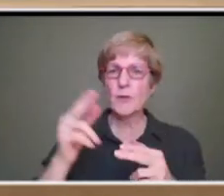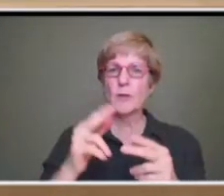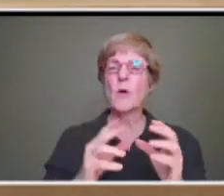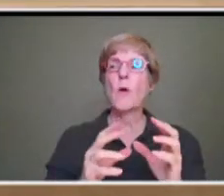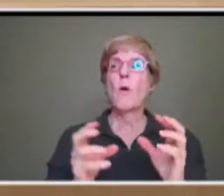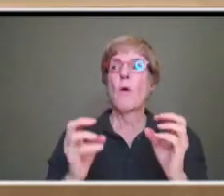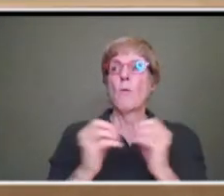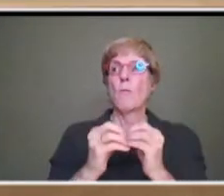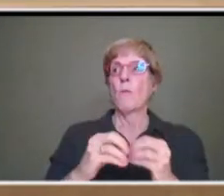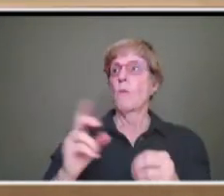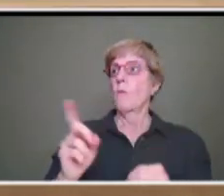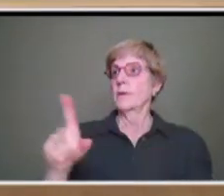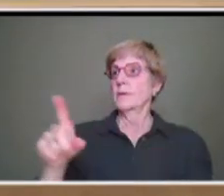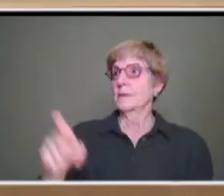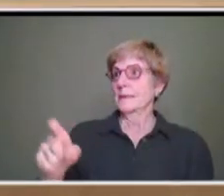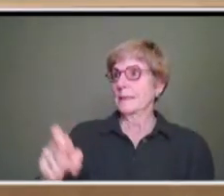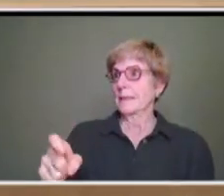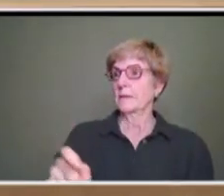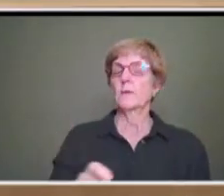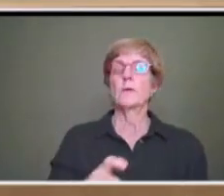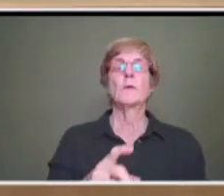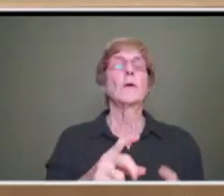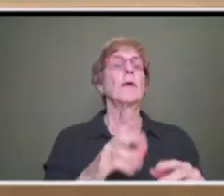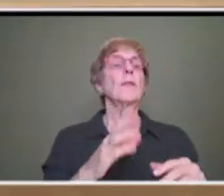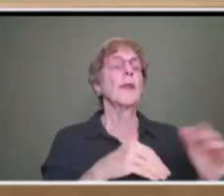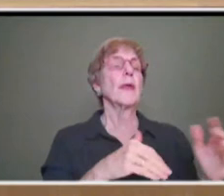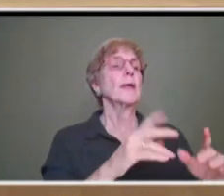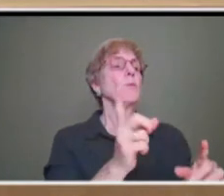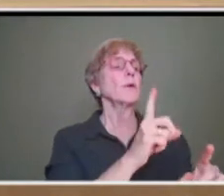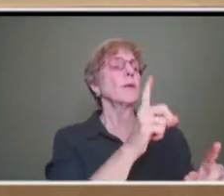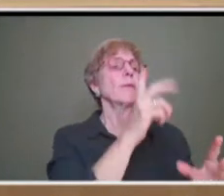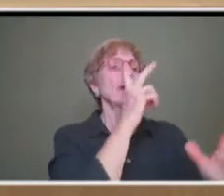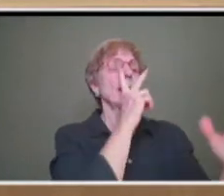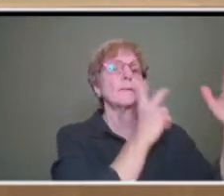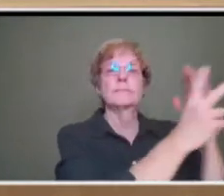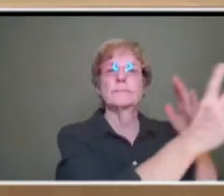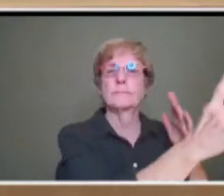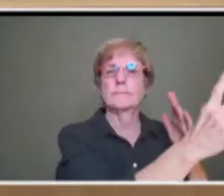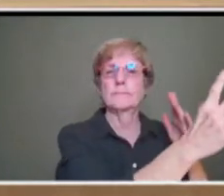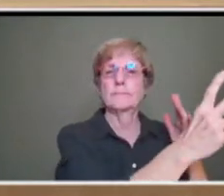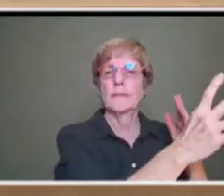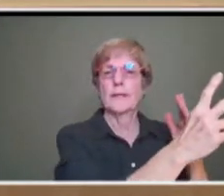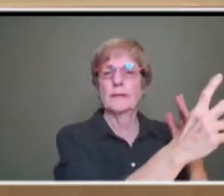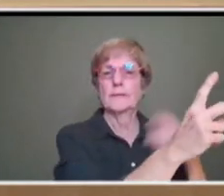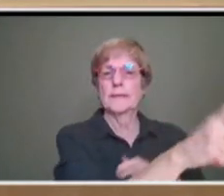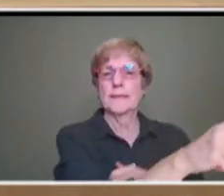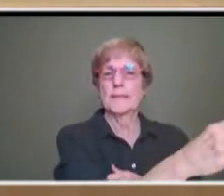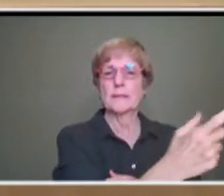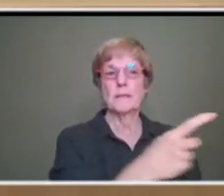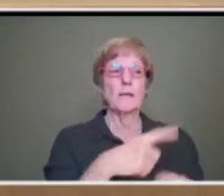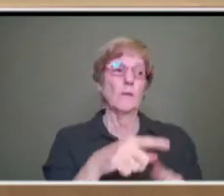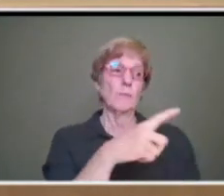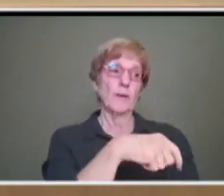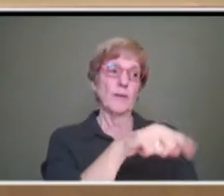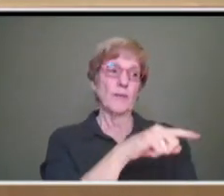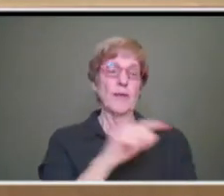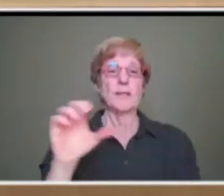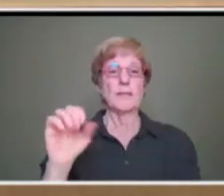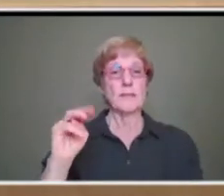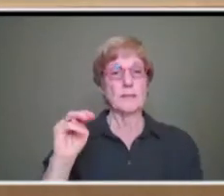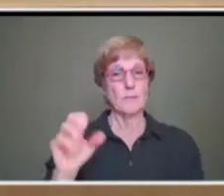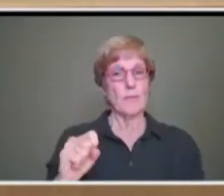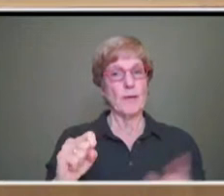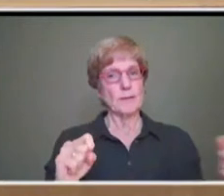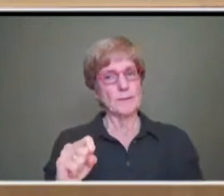need versus where they anticipate and so I but again they're probably the best group to maybe come in and